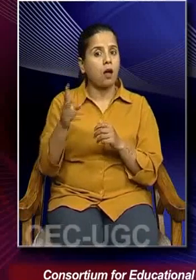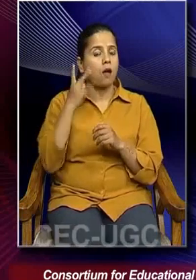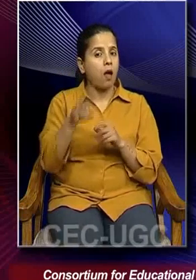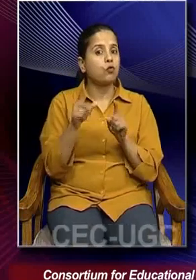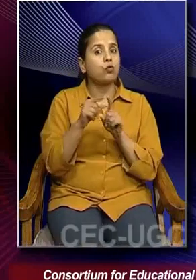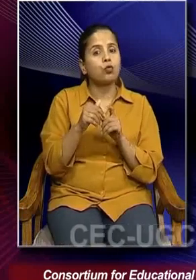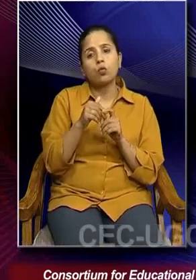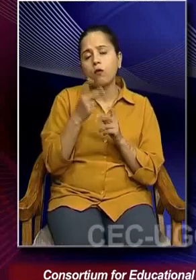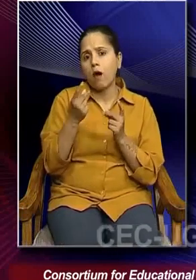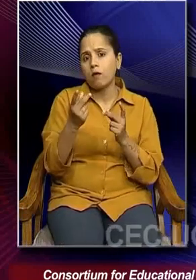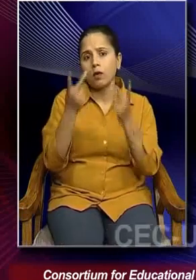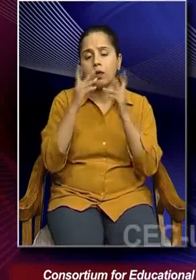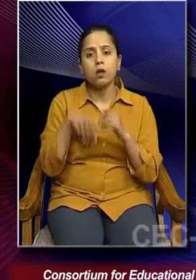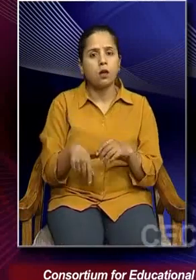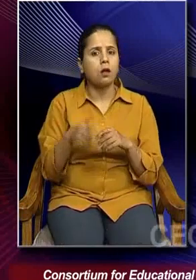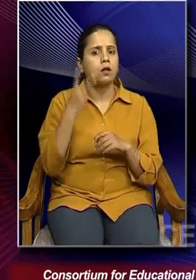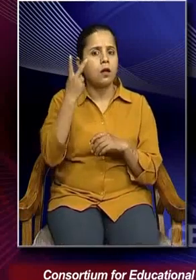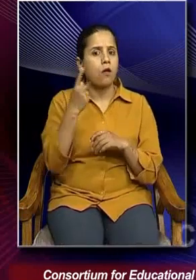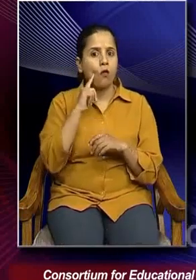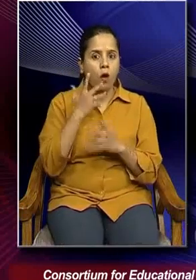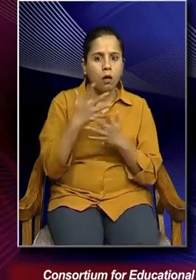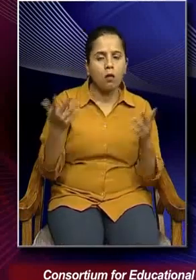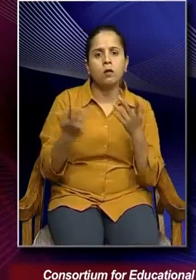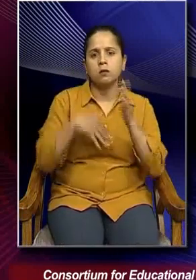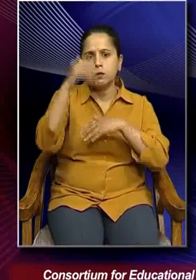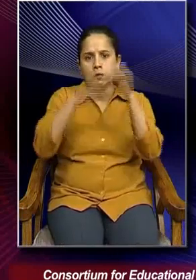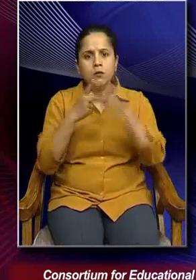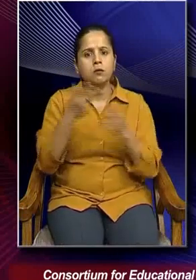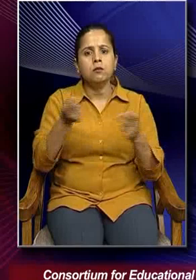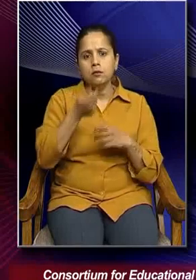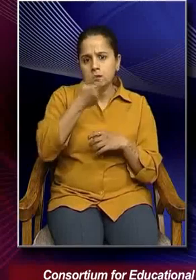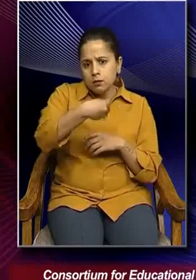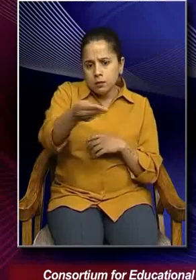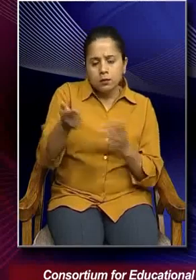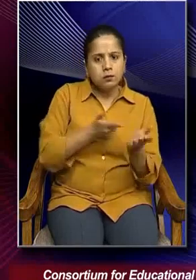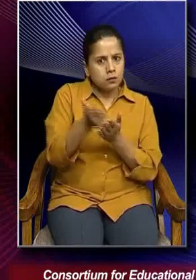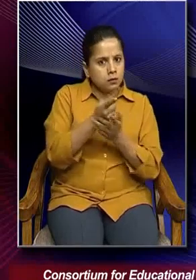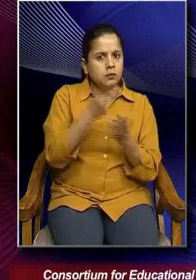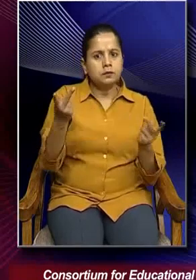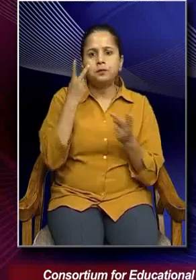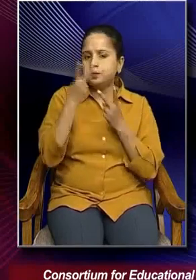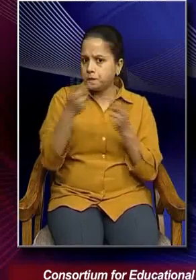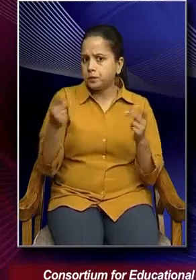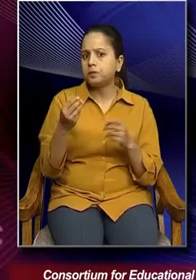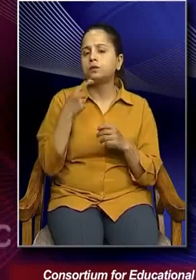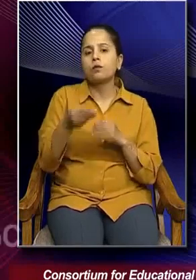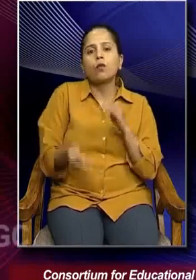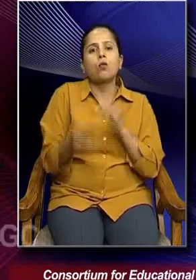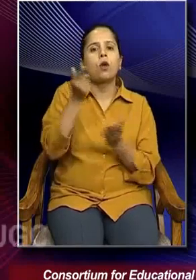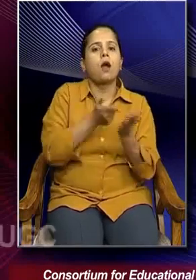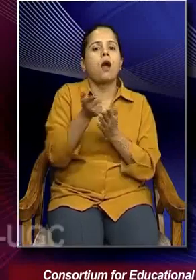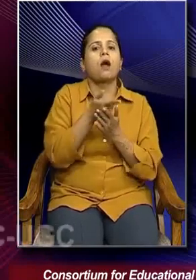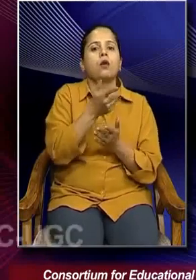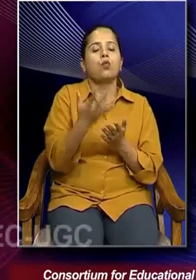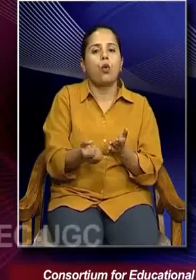of modern high yielding variety of seeds, etc., in order to increase agriculture